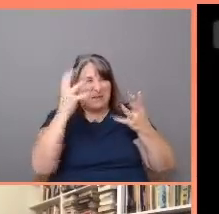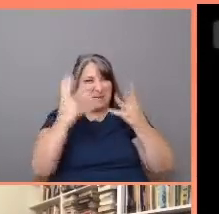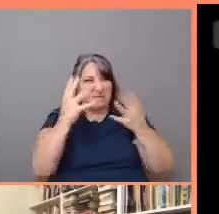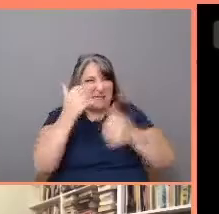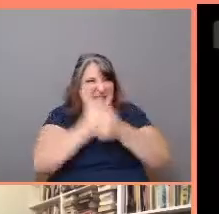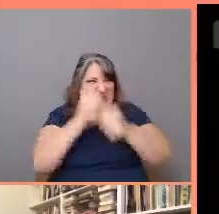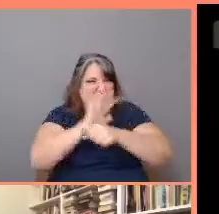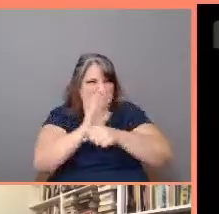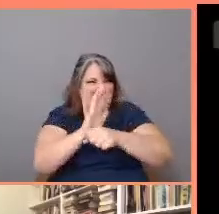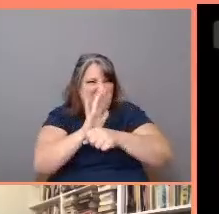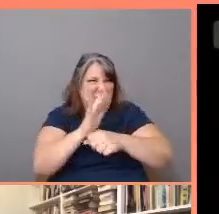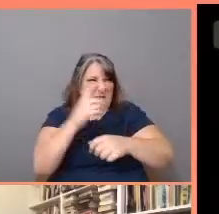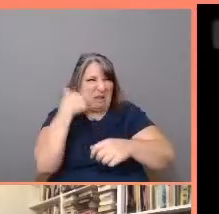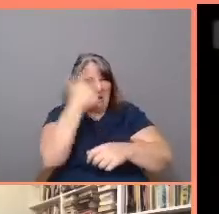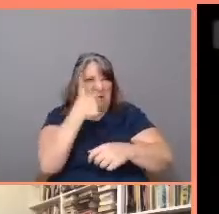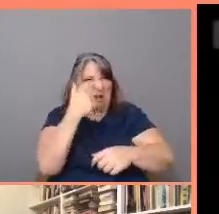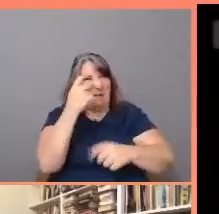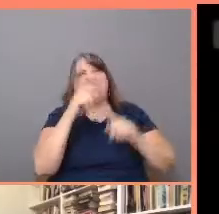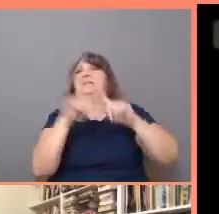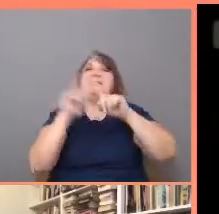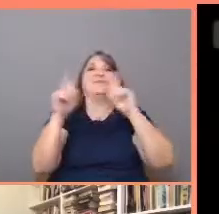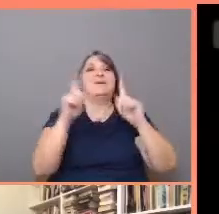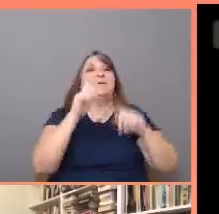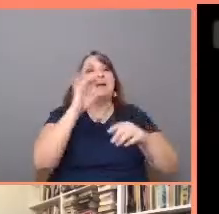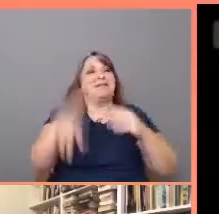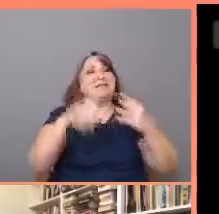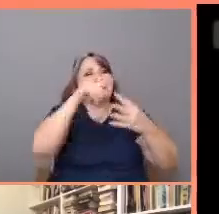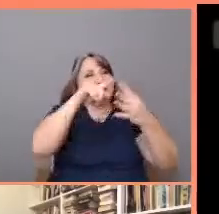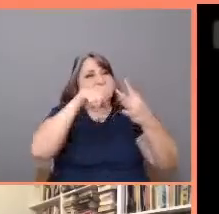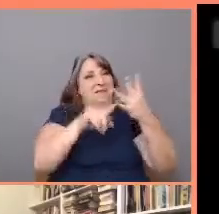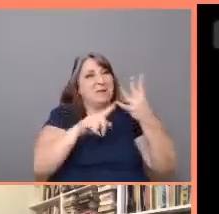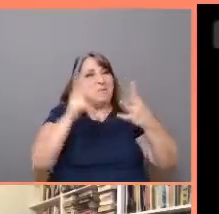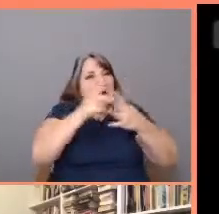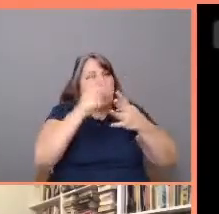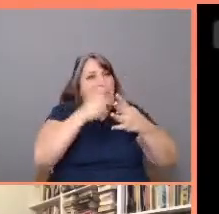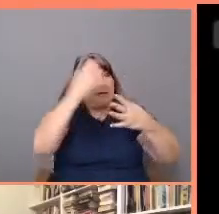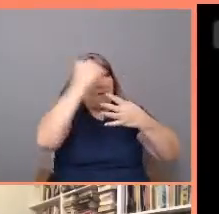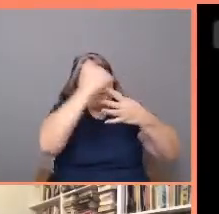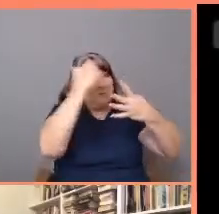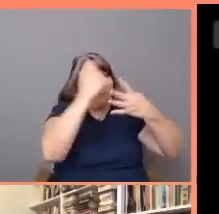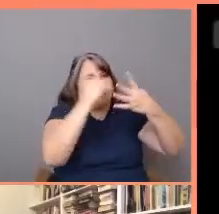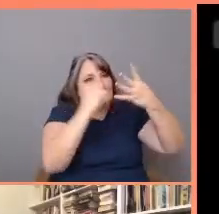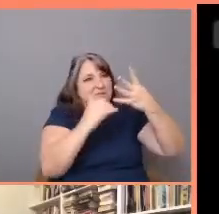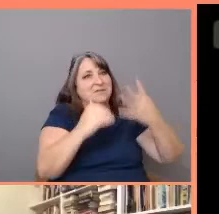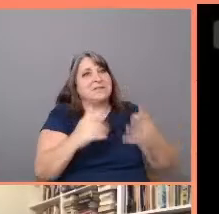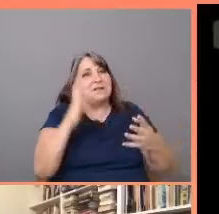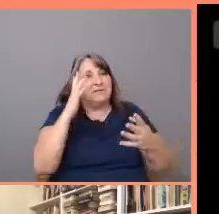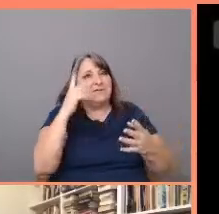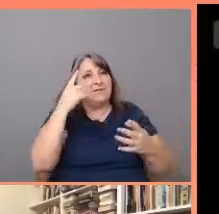important to have this priority set and to be on the same page with the objective.